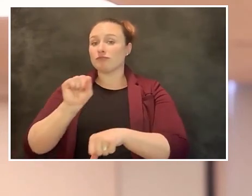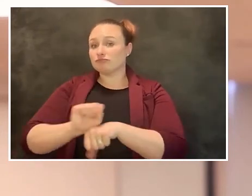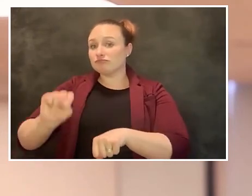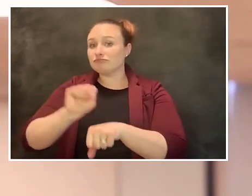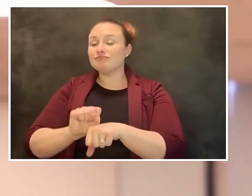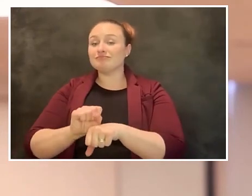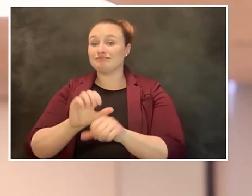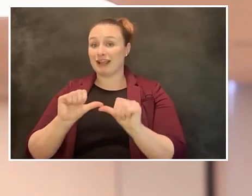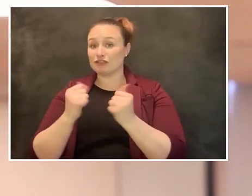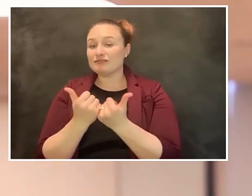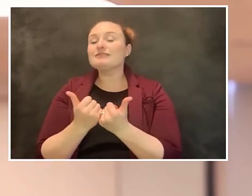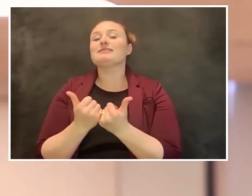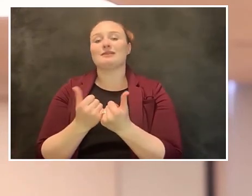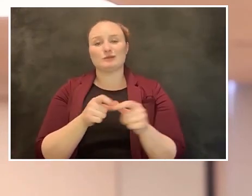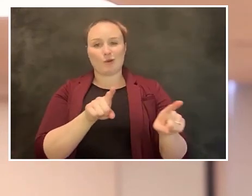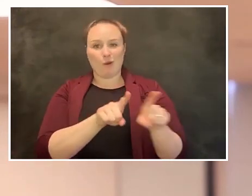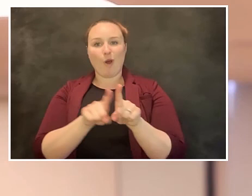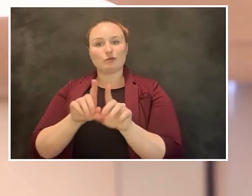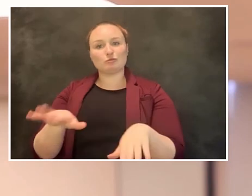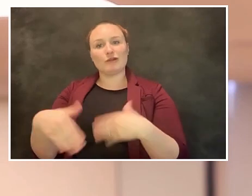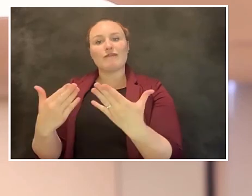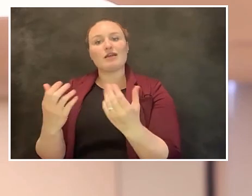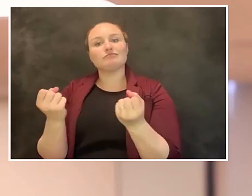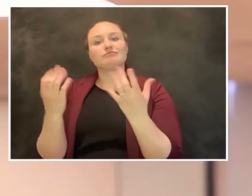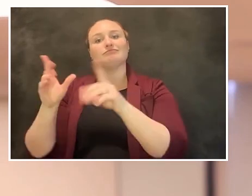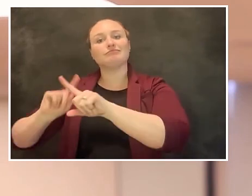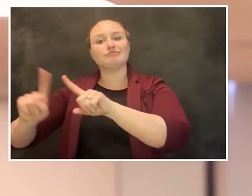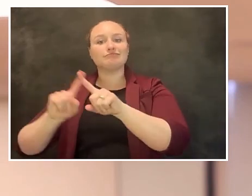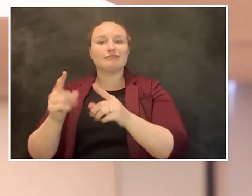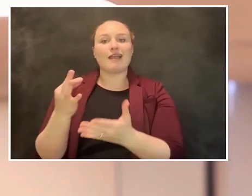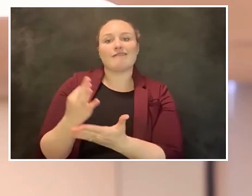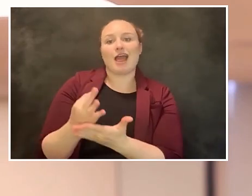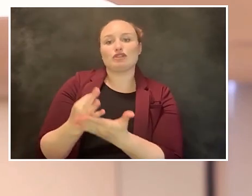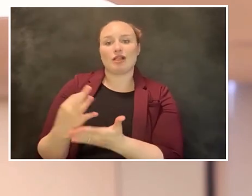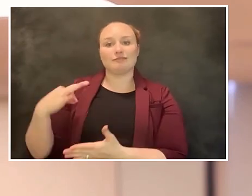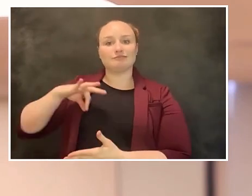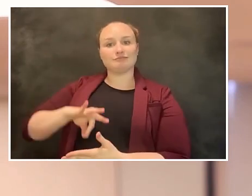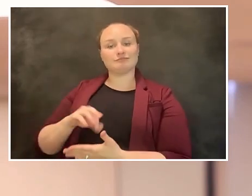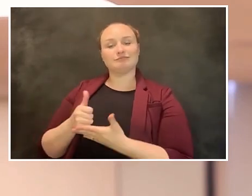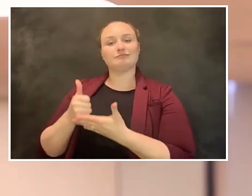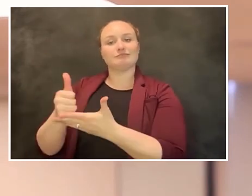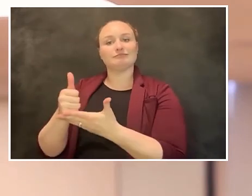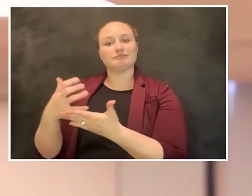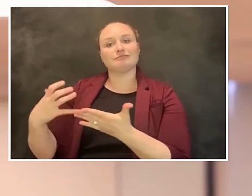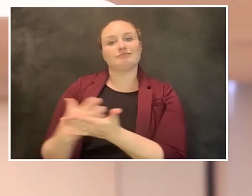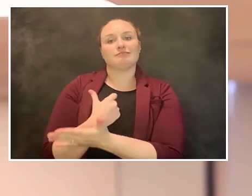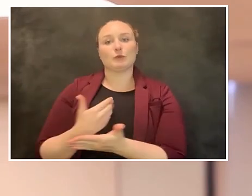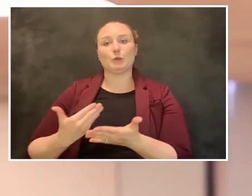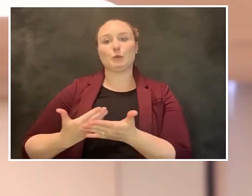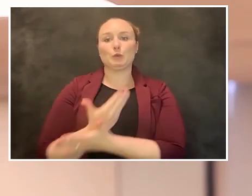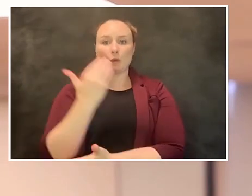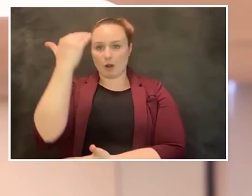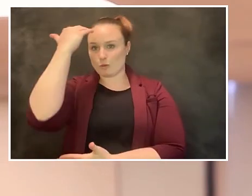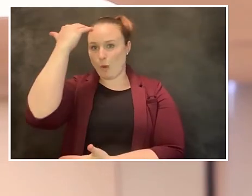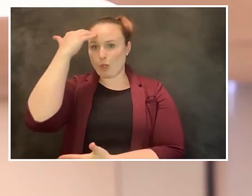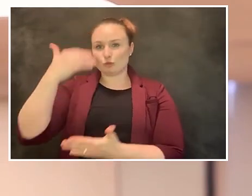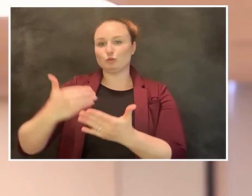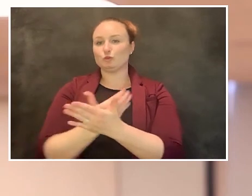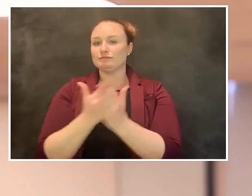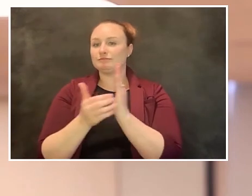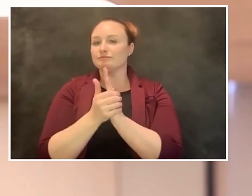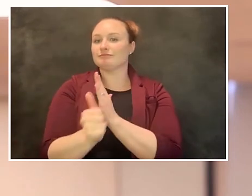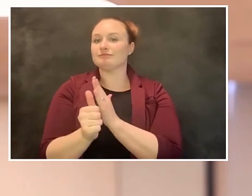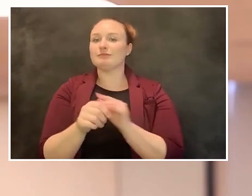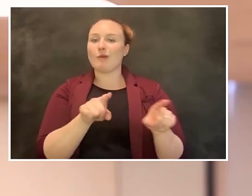offer staff a variety of financial supports and incentives that help them gain new professional skills and knowledge and help them